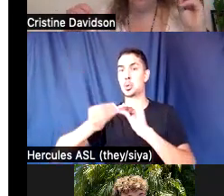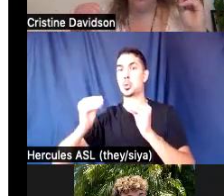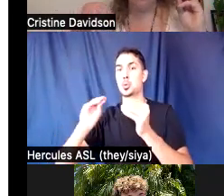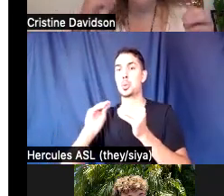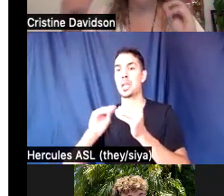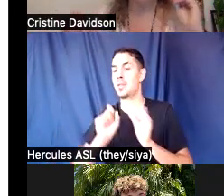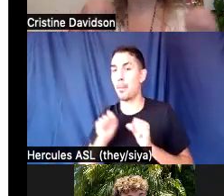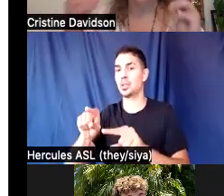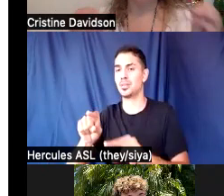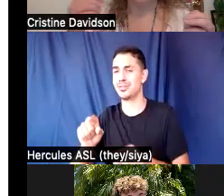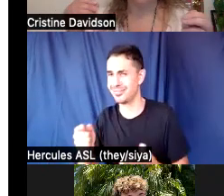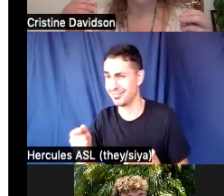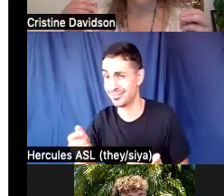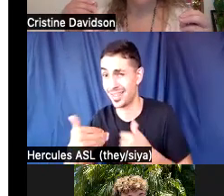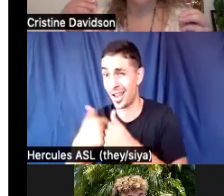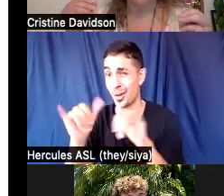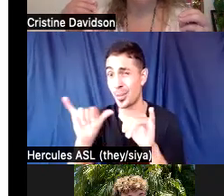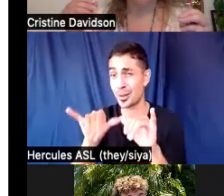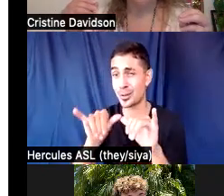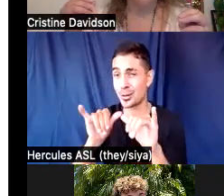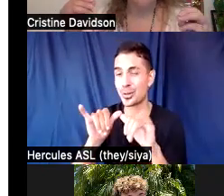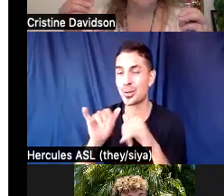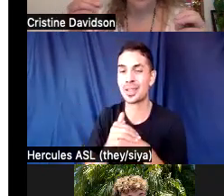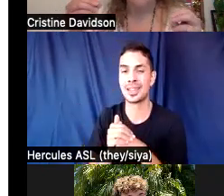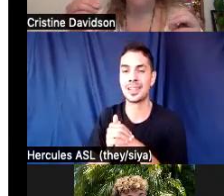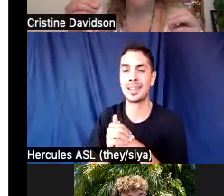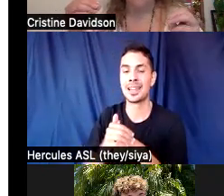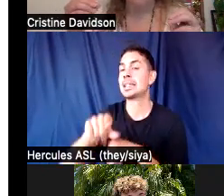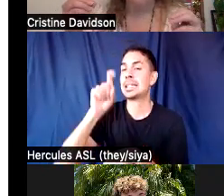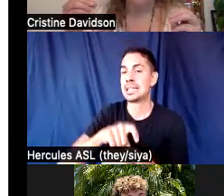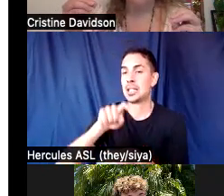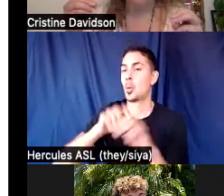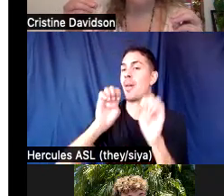need for evaluation of these, of any kind of